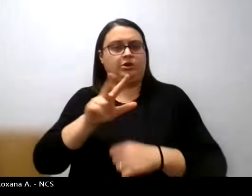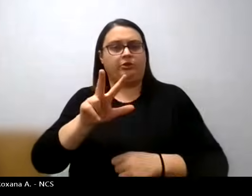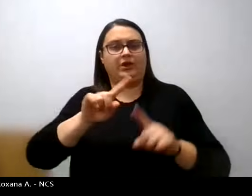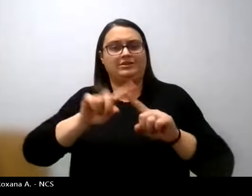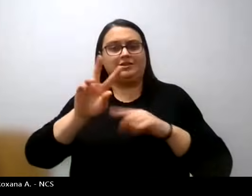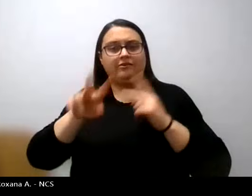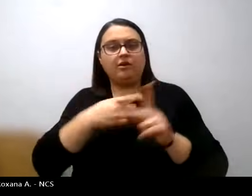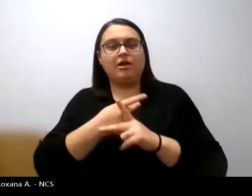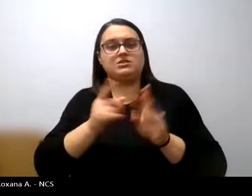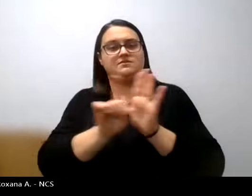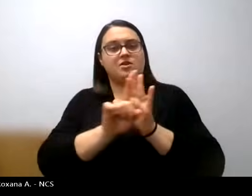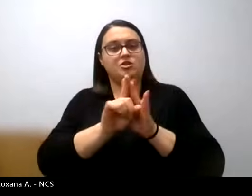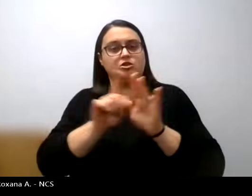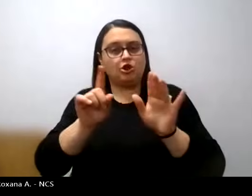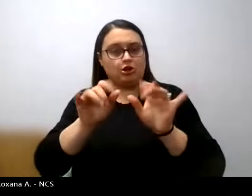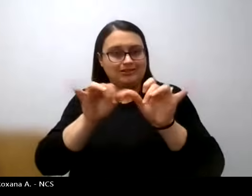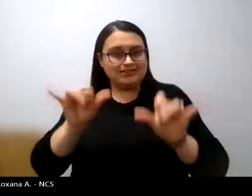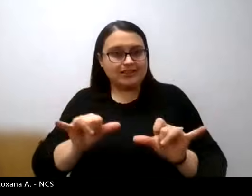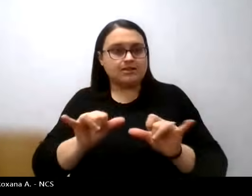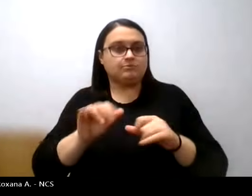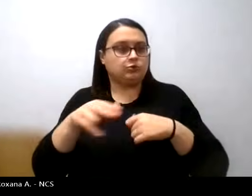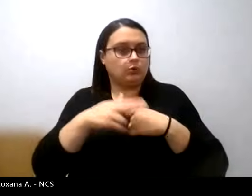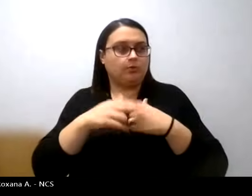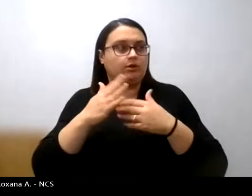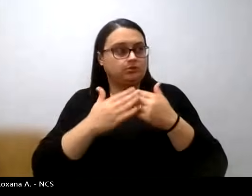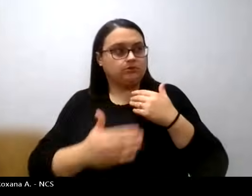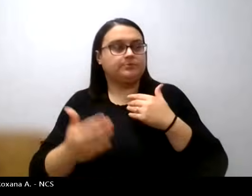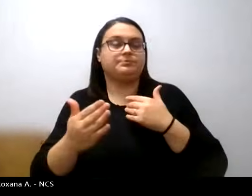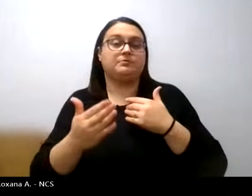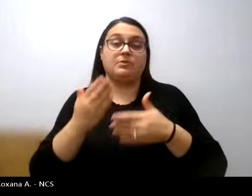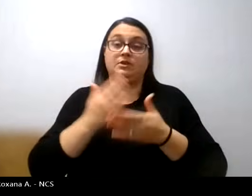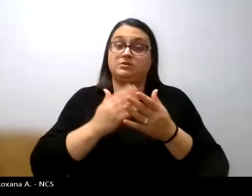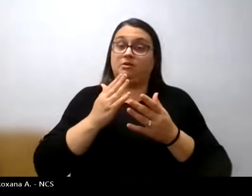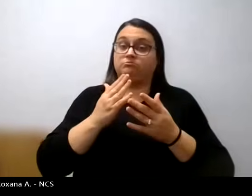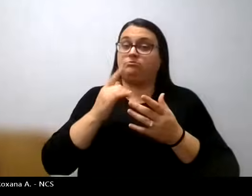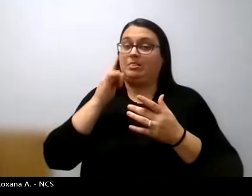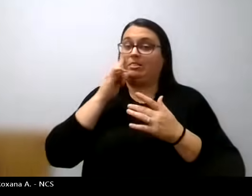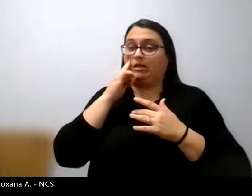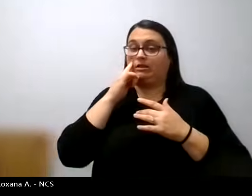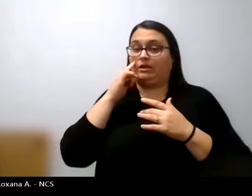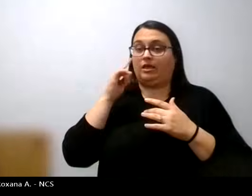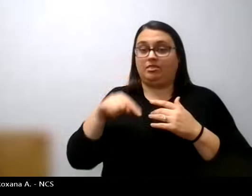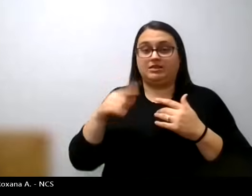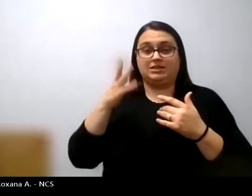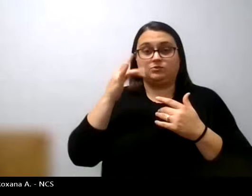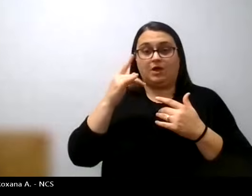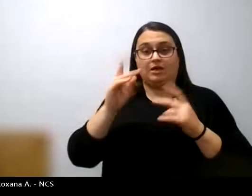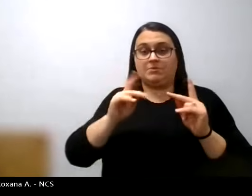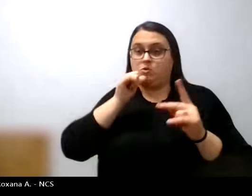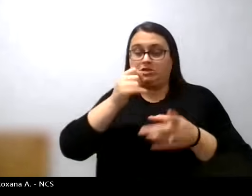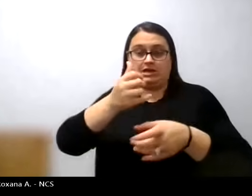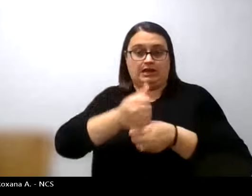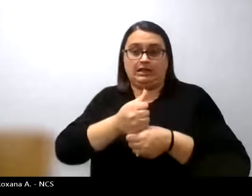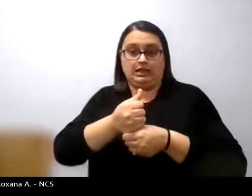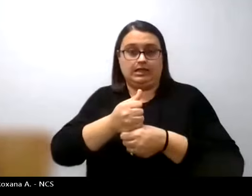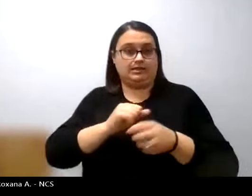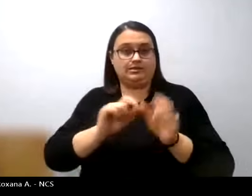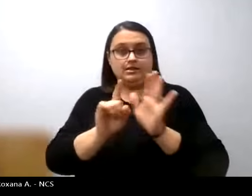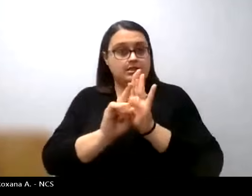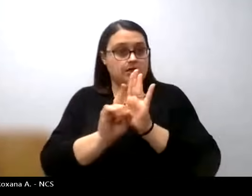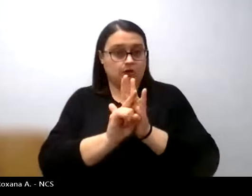types of alert systems on a regular basis. Some believe this may be leading to why people are not getting these